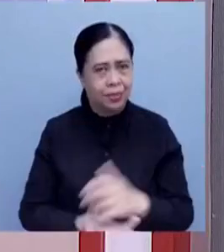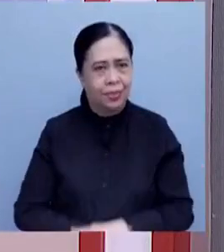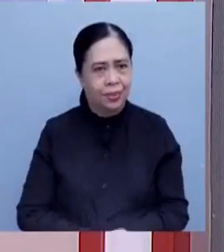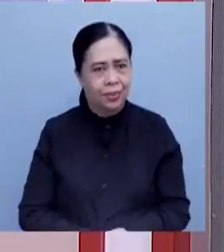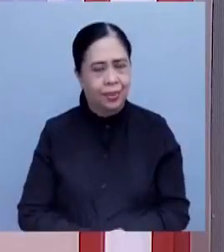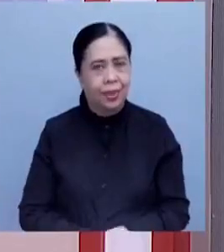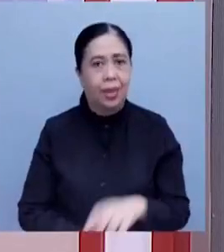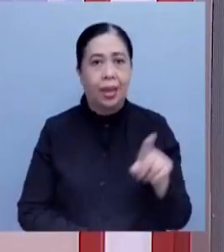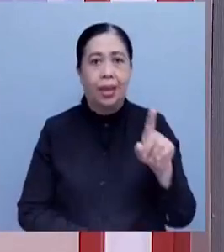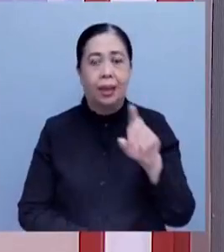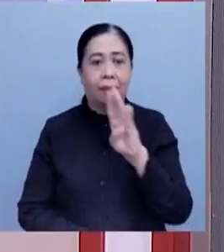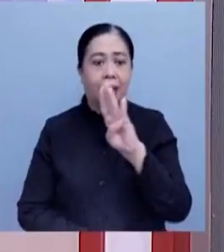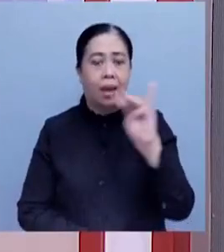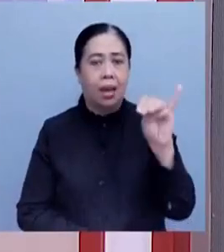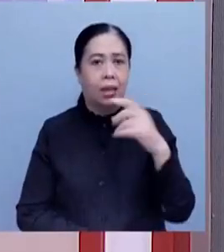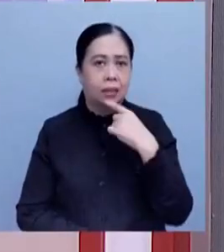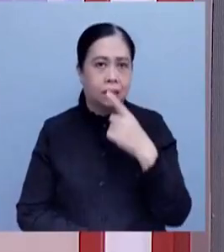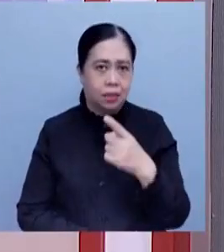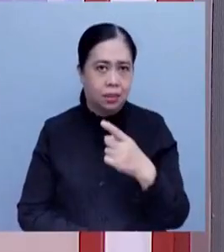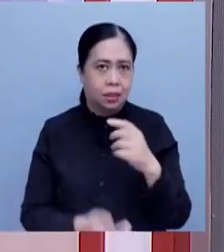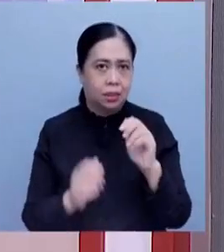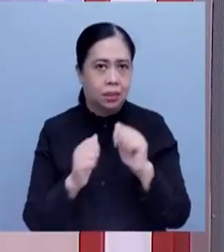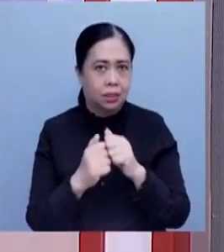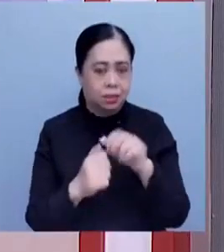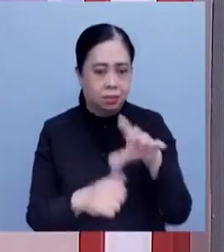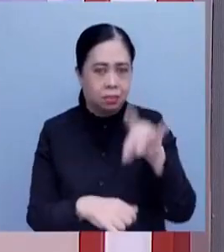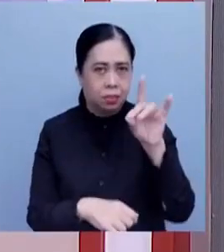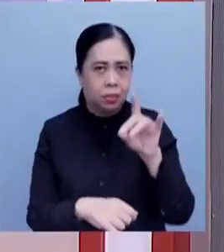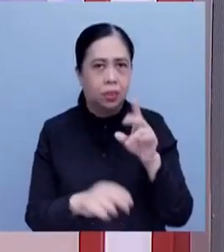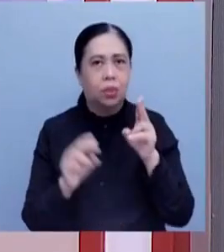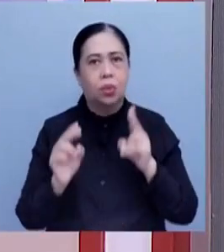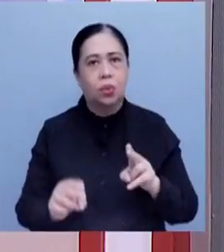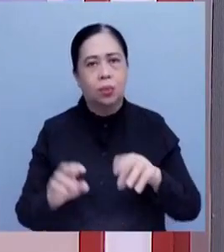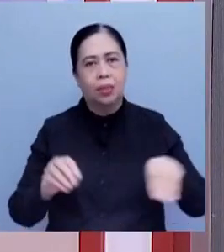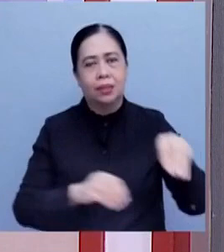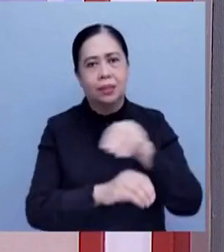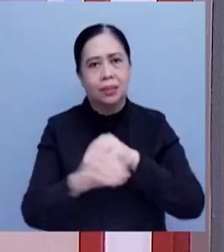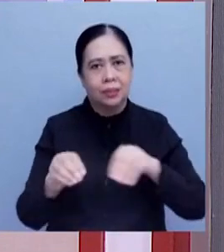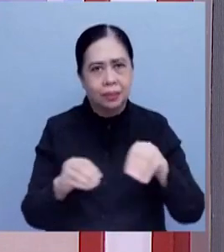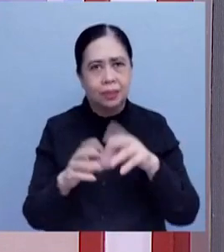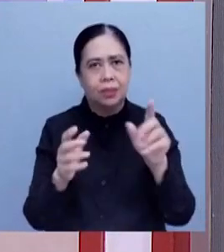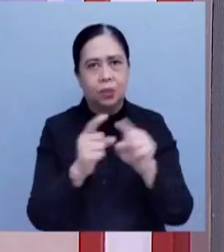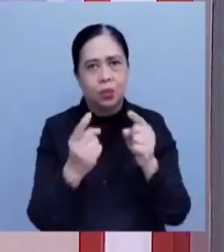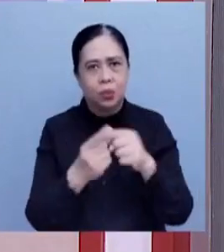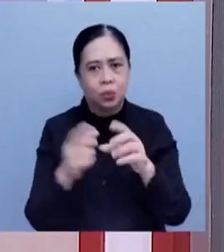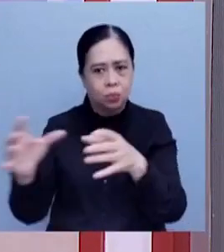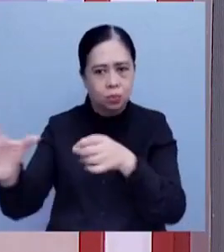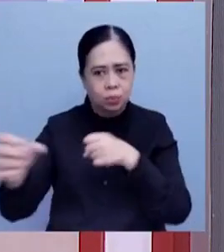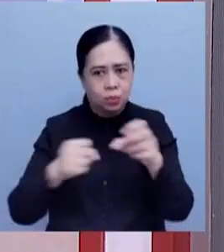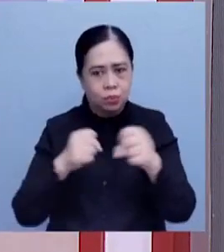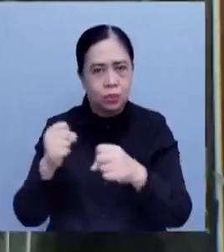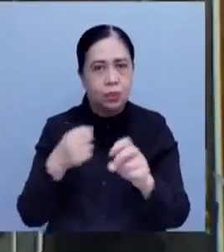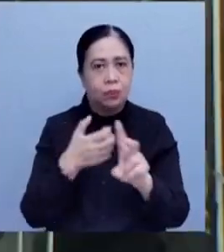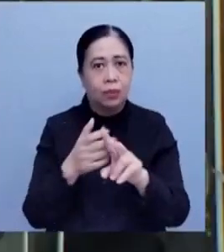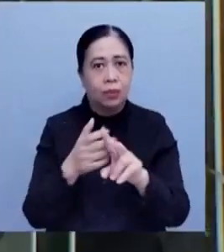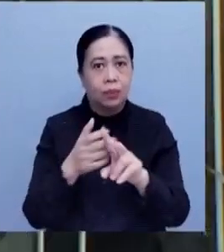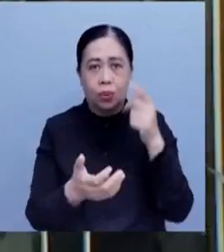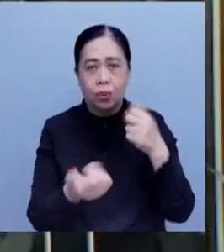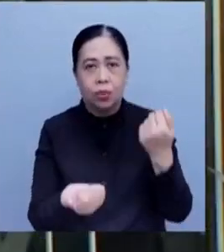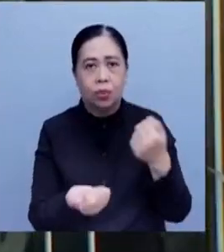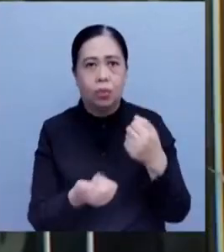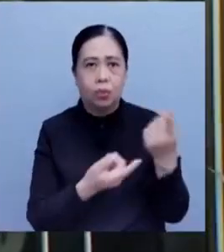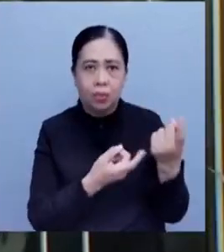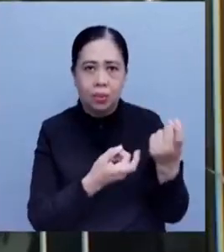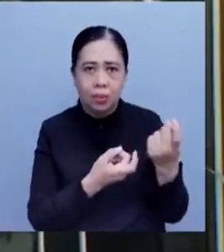The Immigration Bureau says it has uncovered a human trafficking ring that recruits victims for prostitution. Last